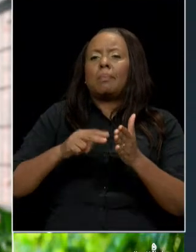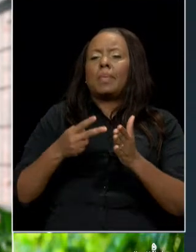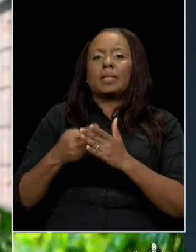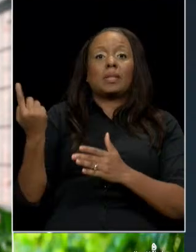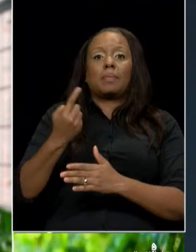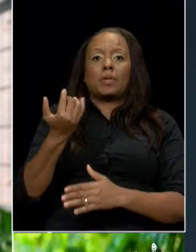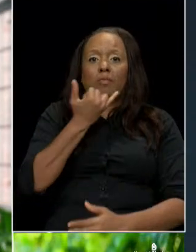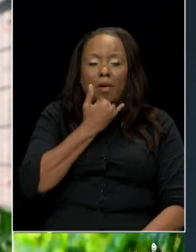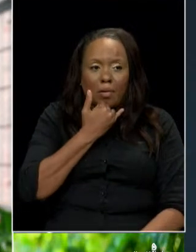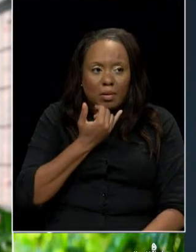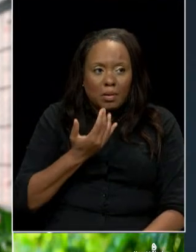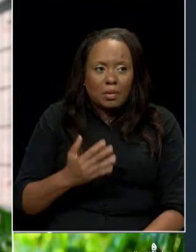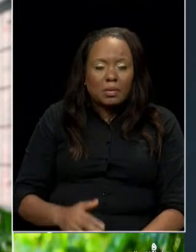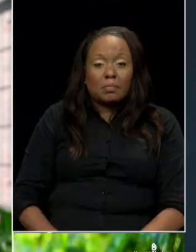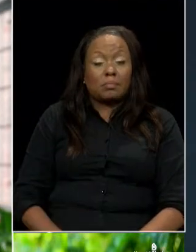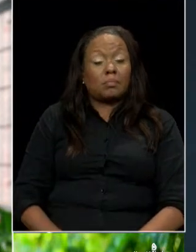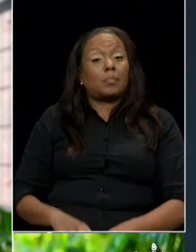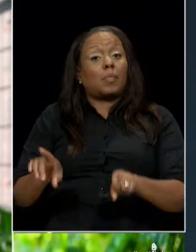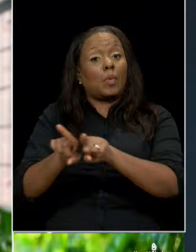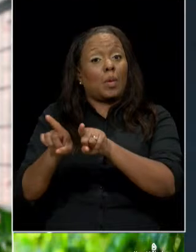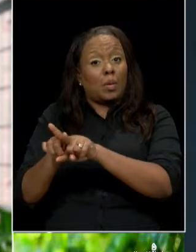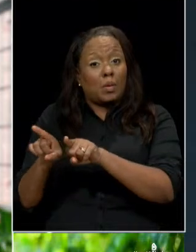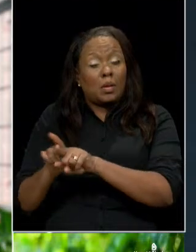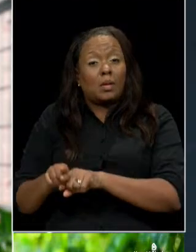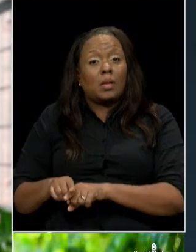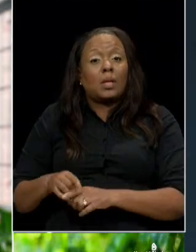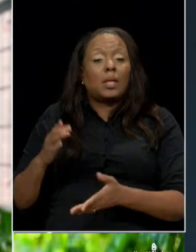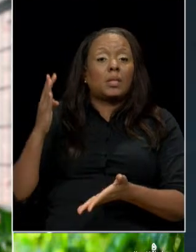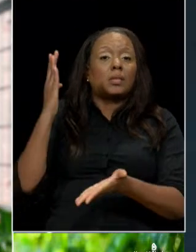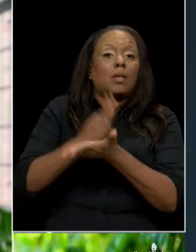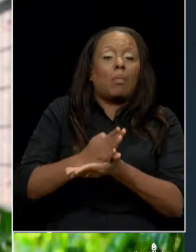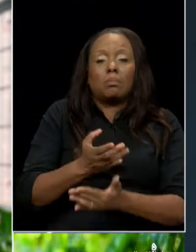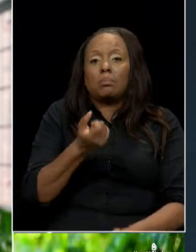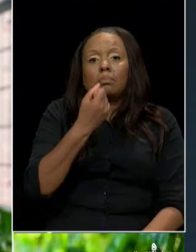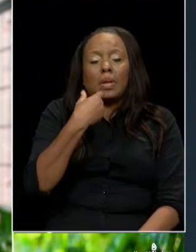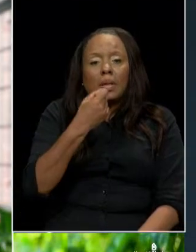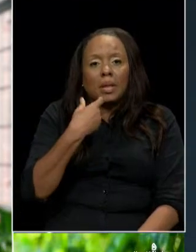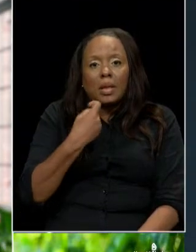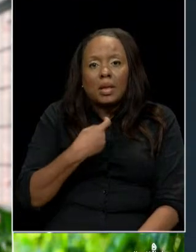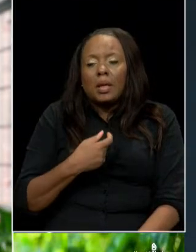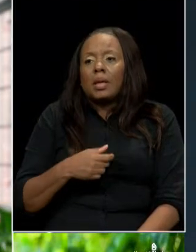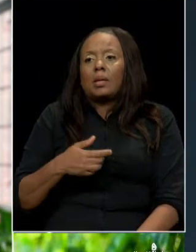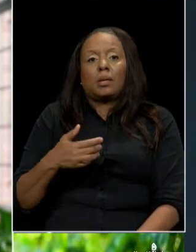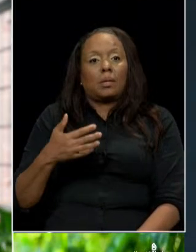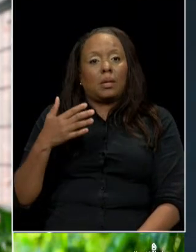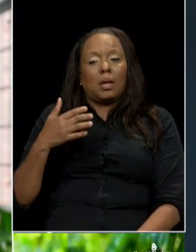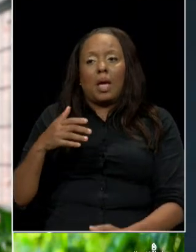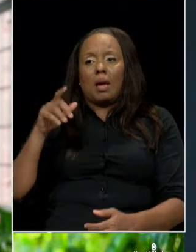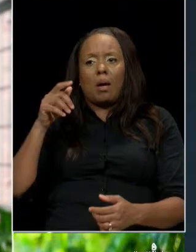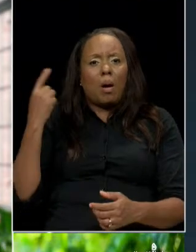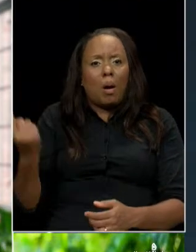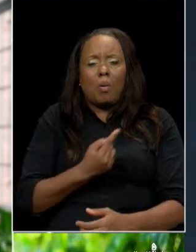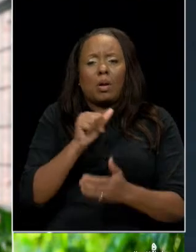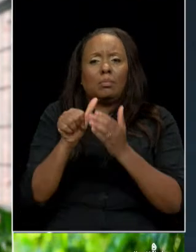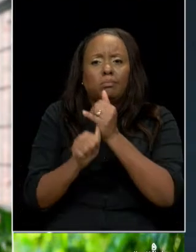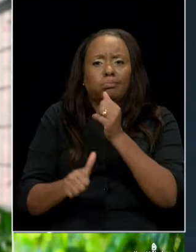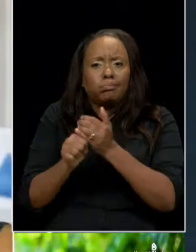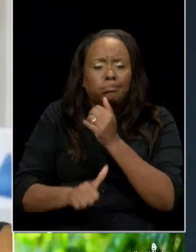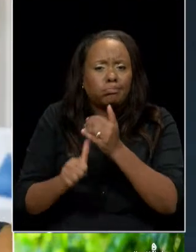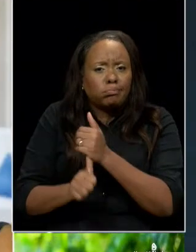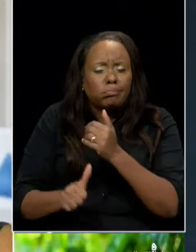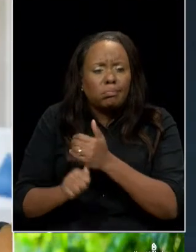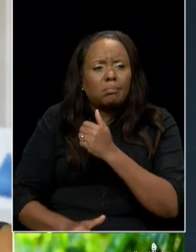medication because it was creating this situation of what he called uncontrolled diarrhea.